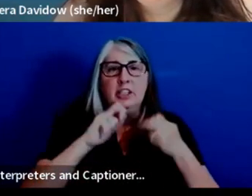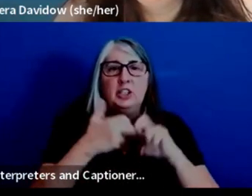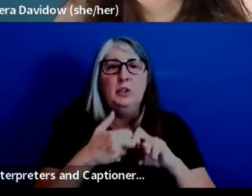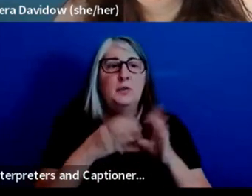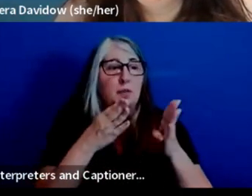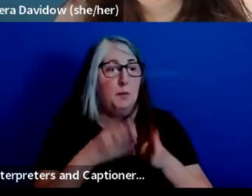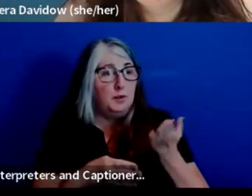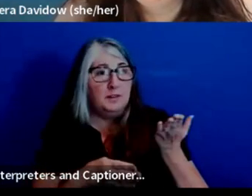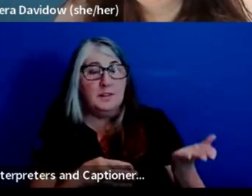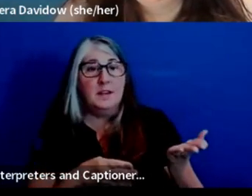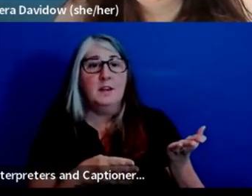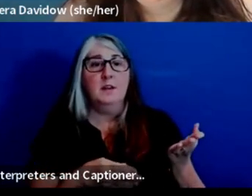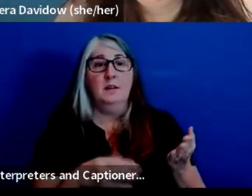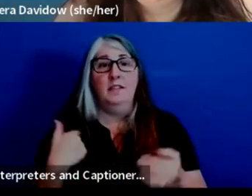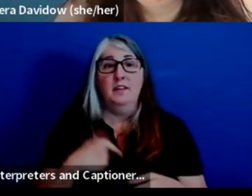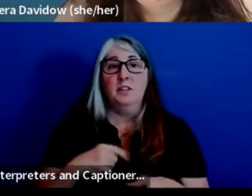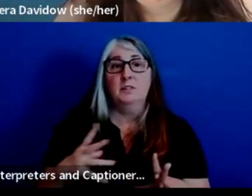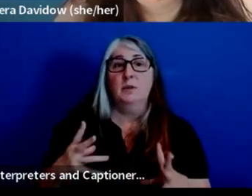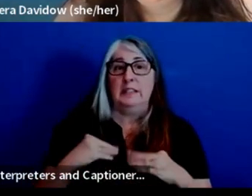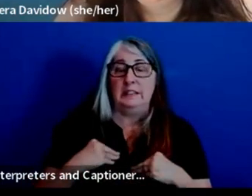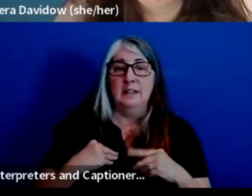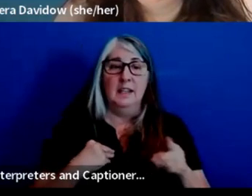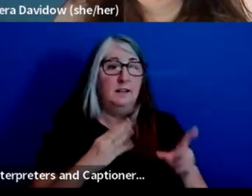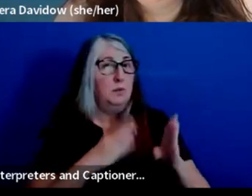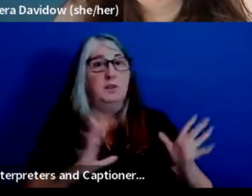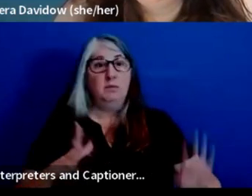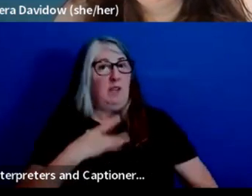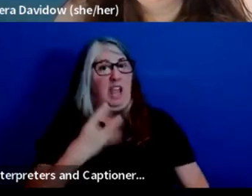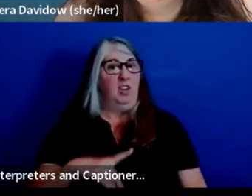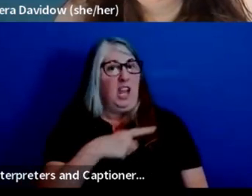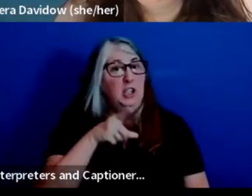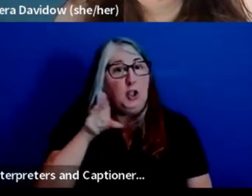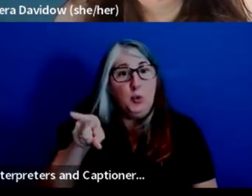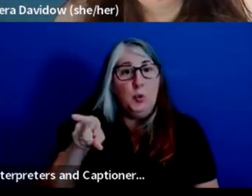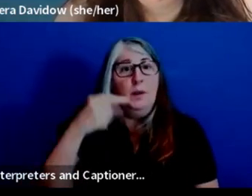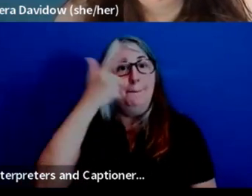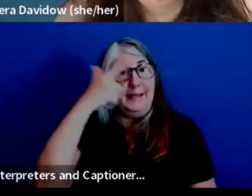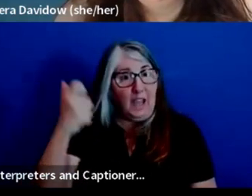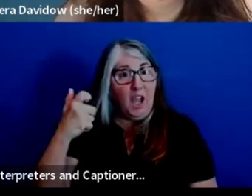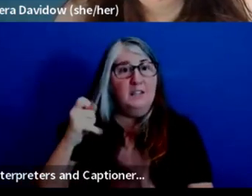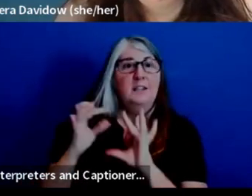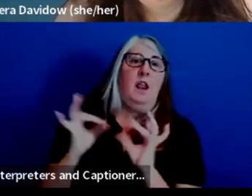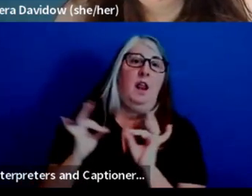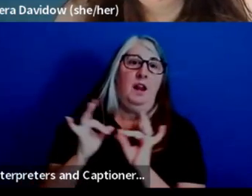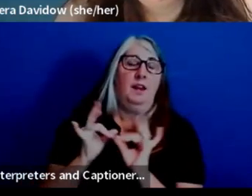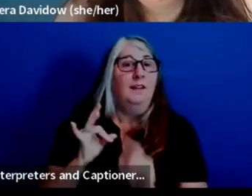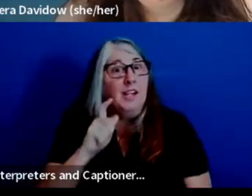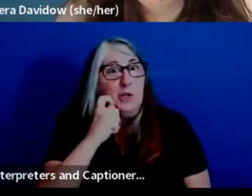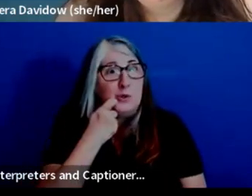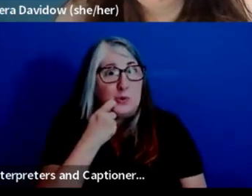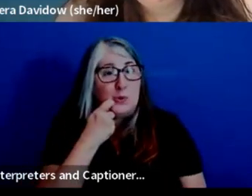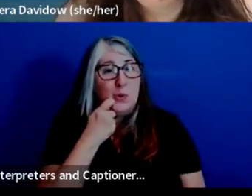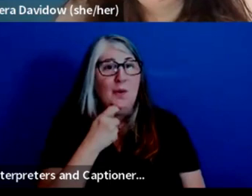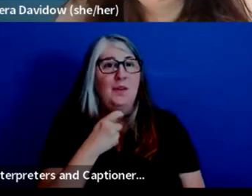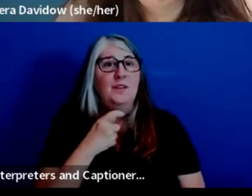and they're kind of just receiving it. And this person was like, I don't like you because, and it was cool to like